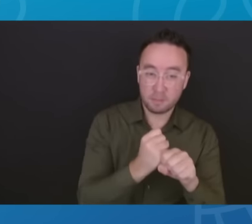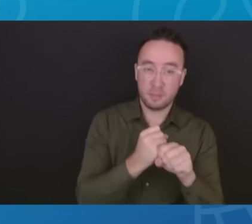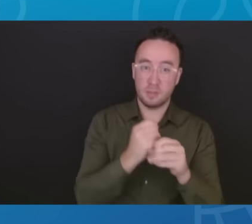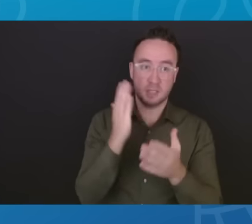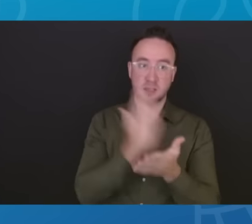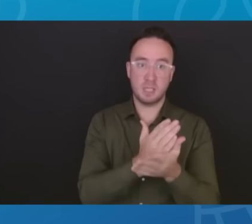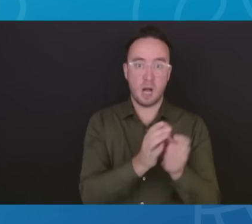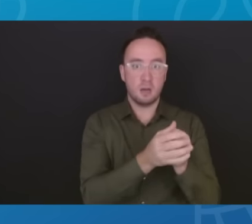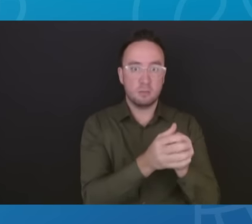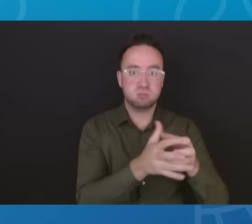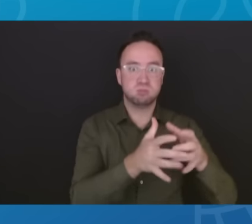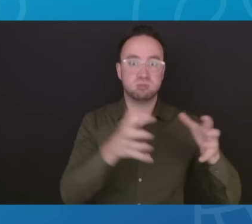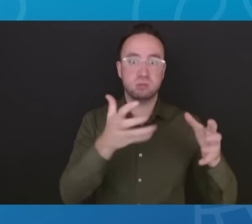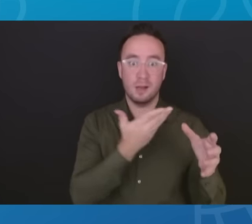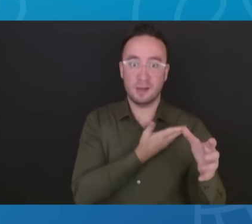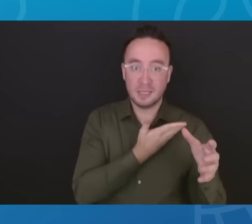those?